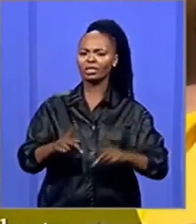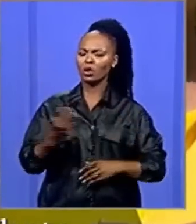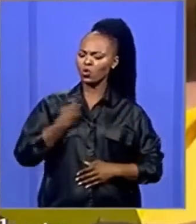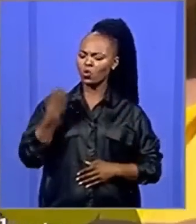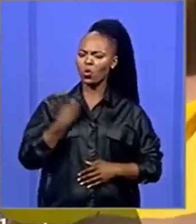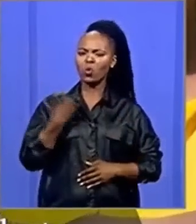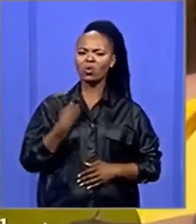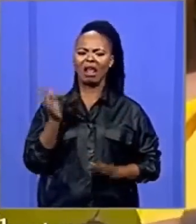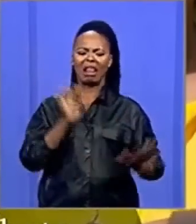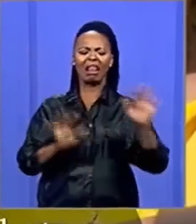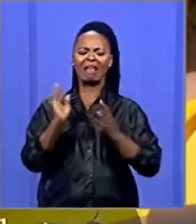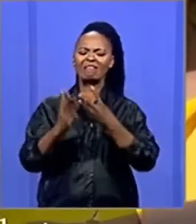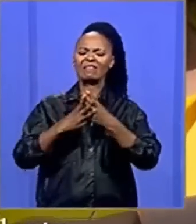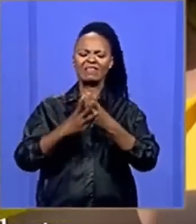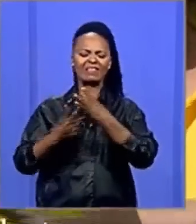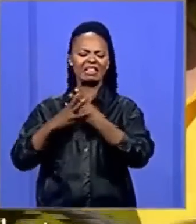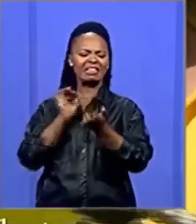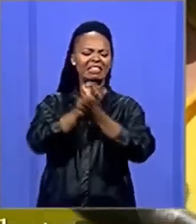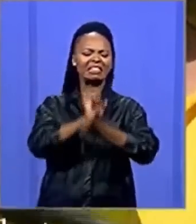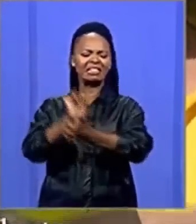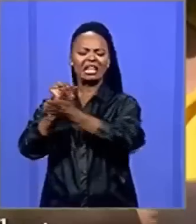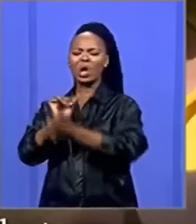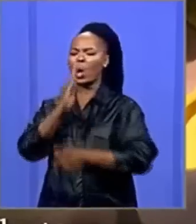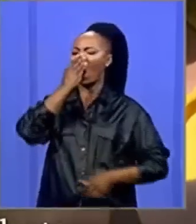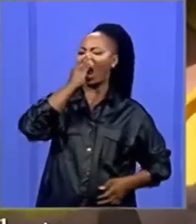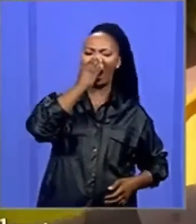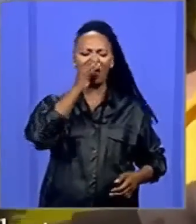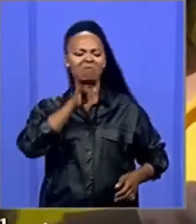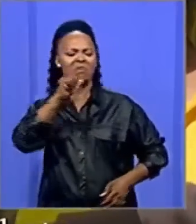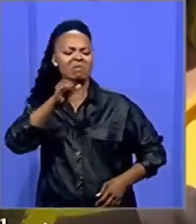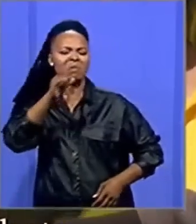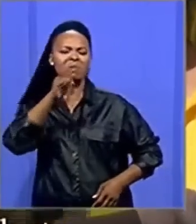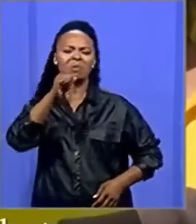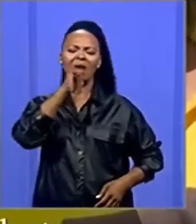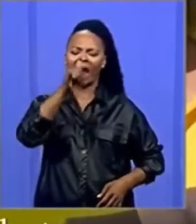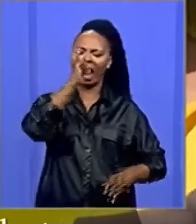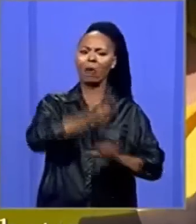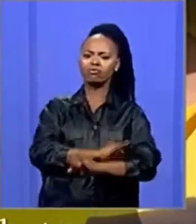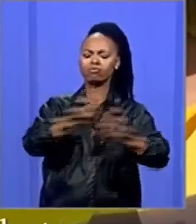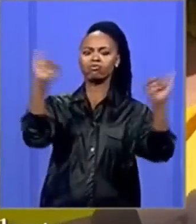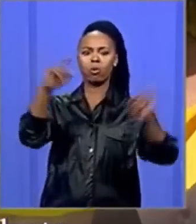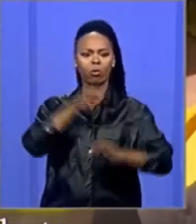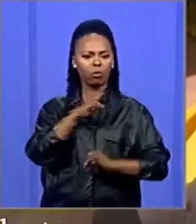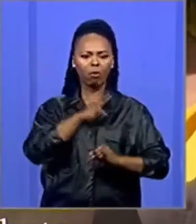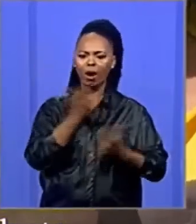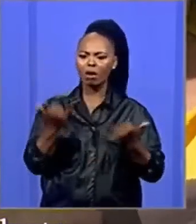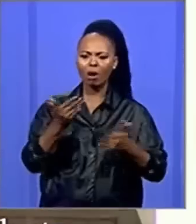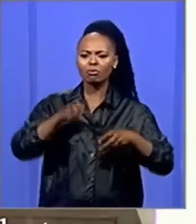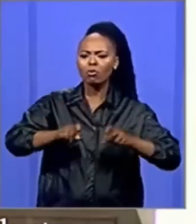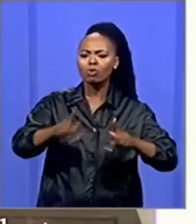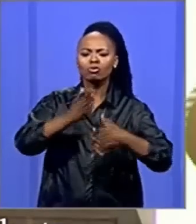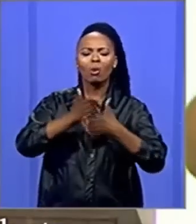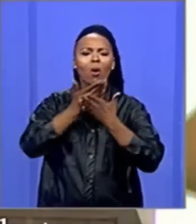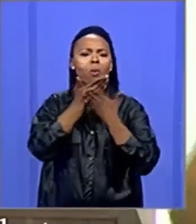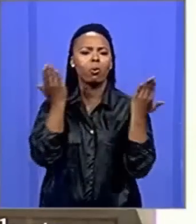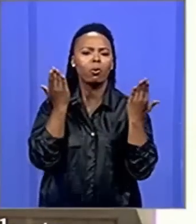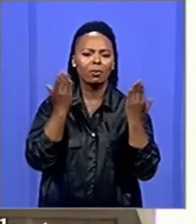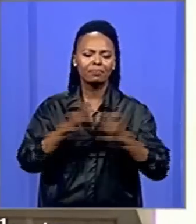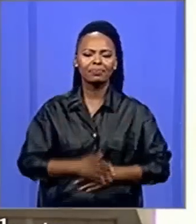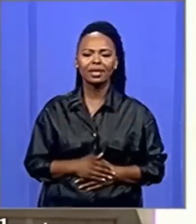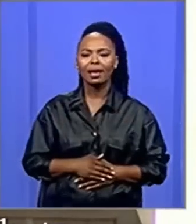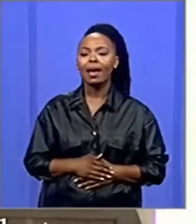ka ga ditjhankane ntse re kena mathateng botsotsi bo sa ye fatshe bo ntse bo nyulu ka lebaka la hore ha re create le mosebetsi. Mmuso wa